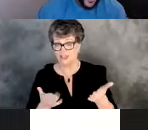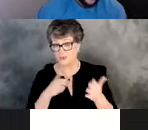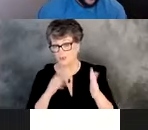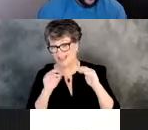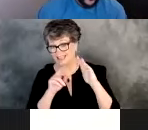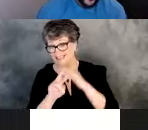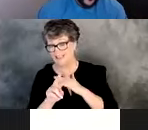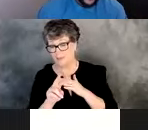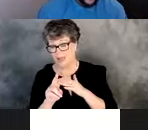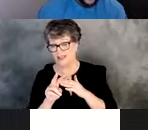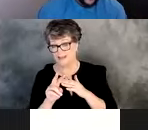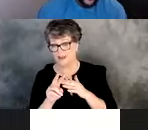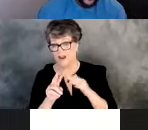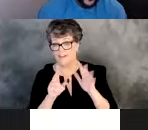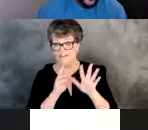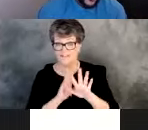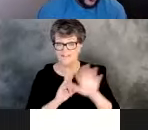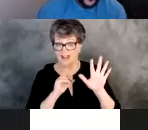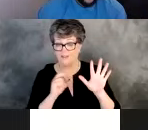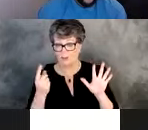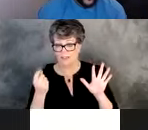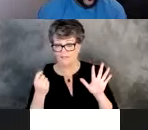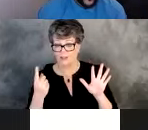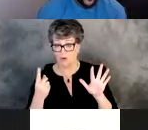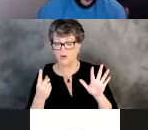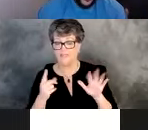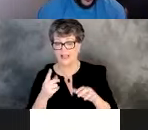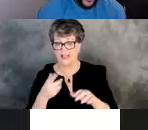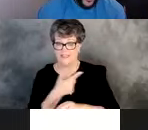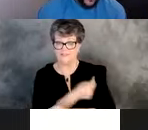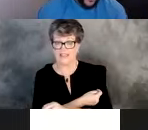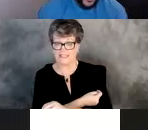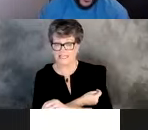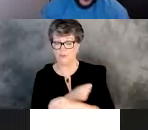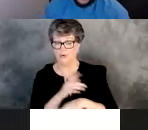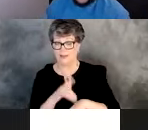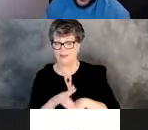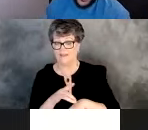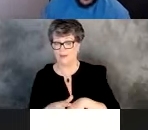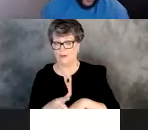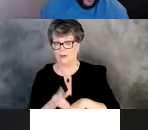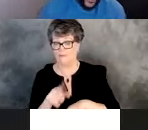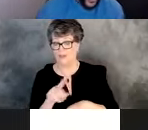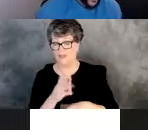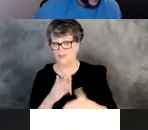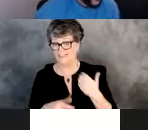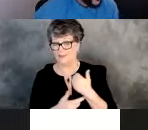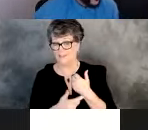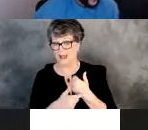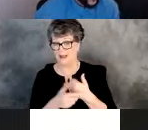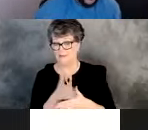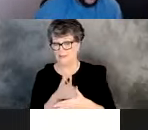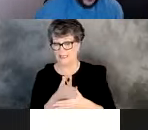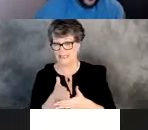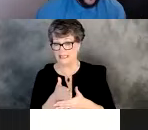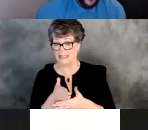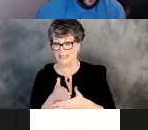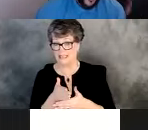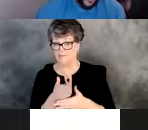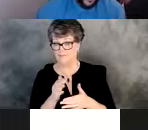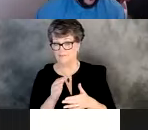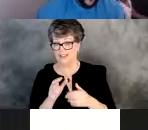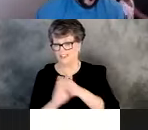least for 5 to 11-year-olds that the vaccine will be available to them sometime between, sometimes